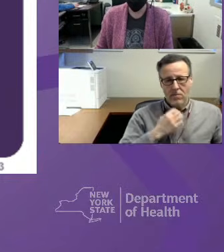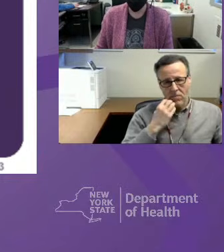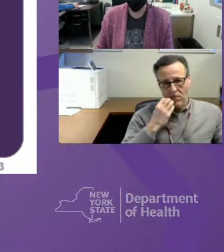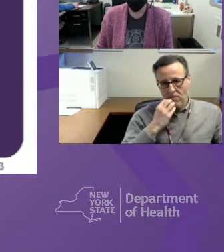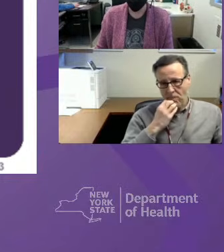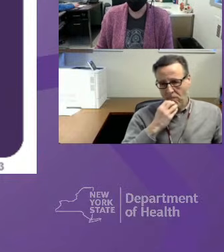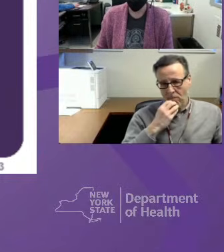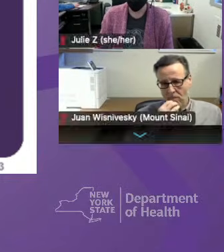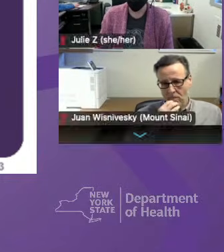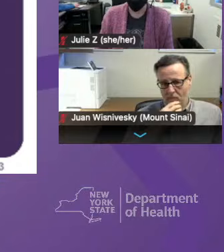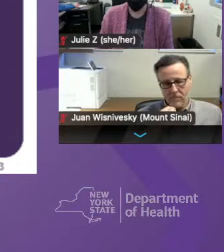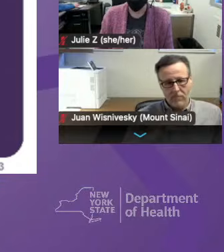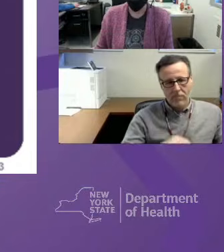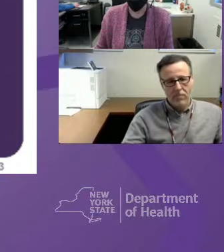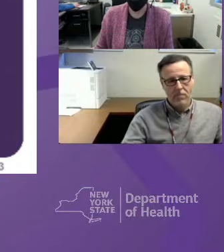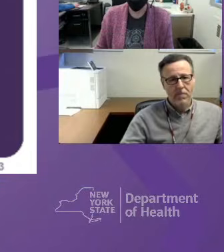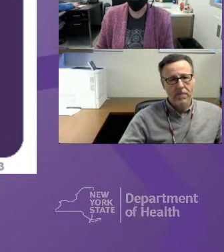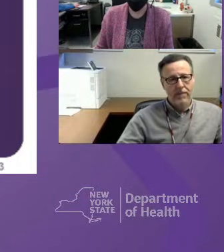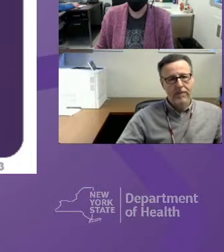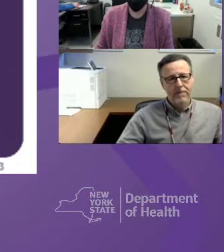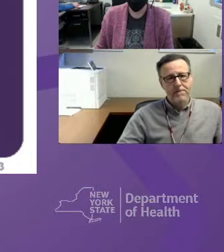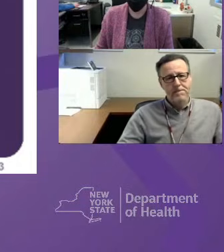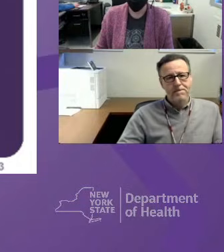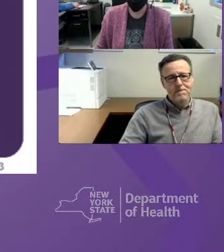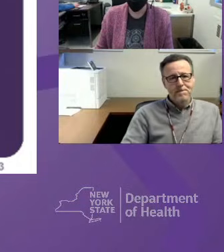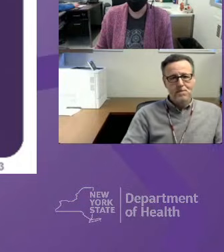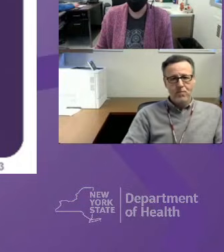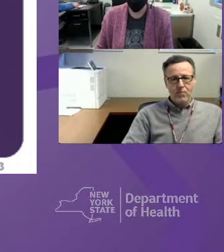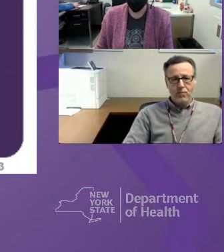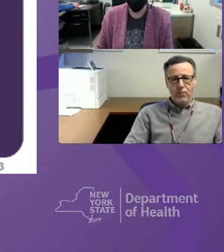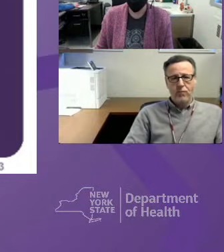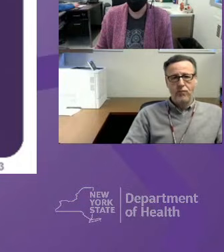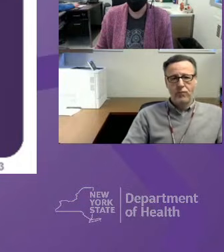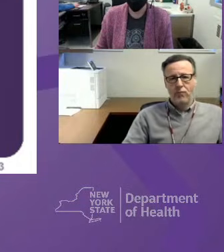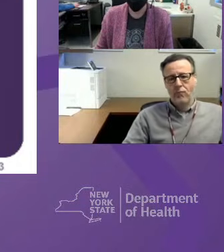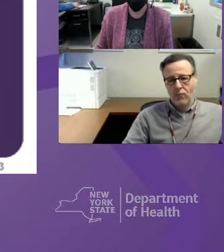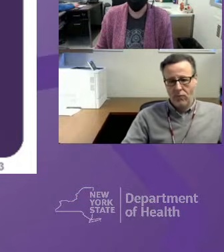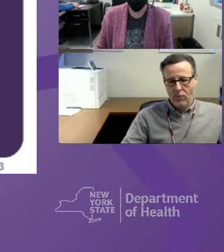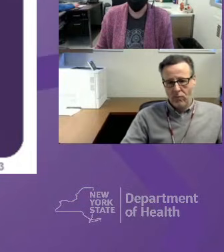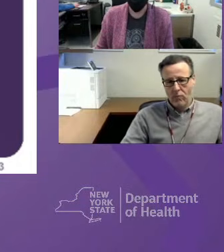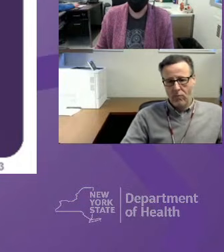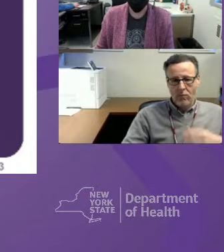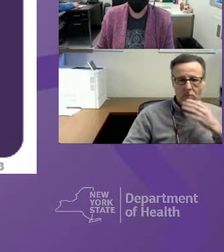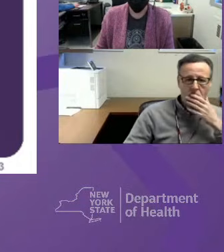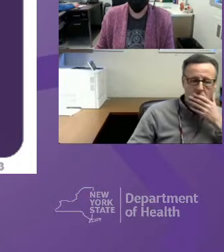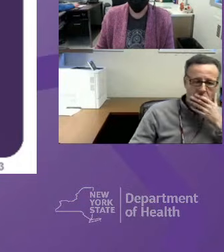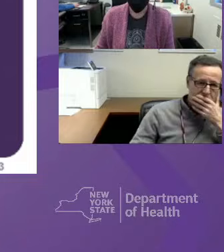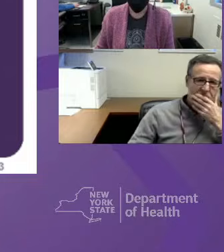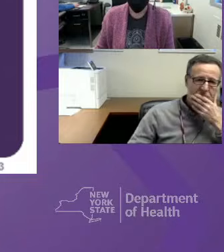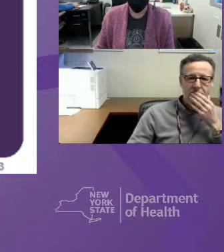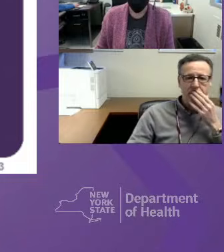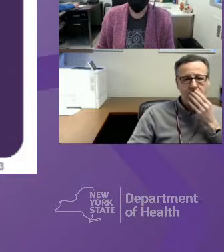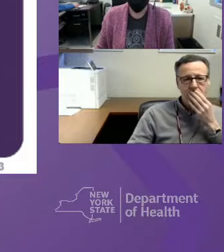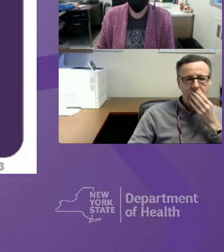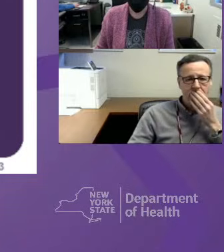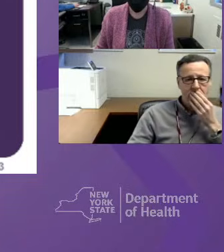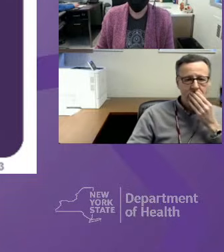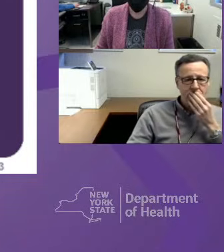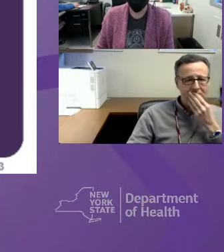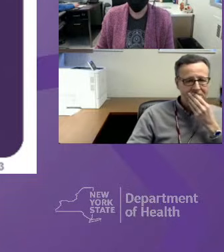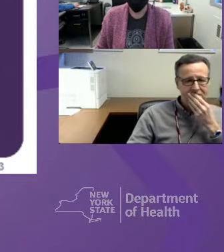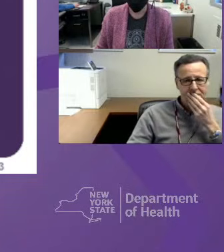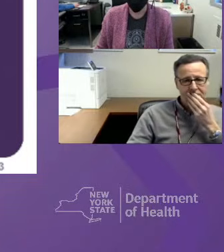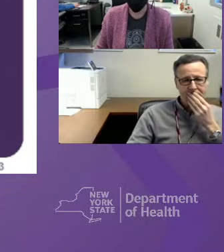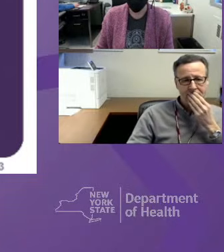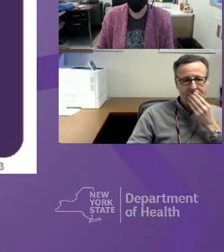patient. We're going to go through with our patient first and with our panel. But as we get through with things here, if we have time for questions at the end, we will. And